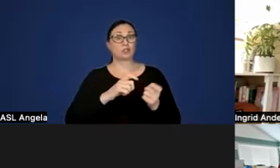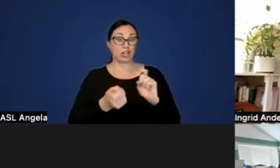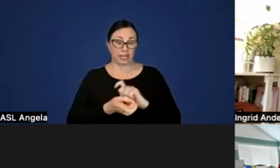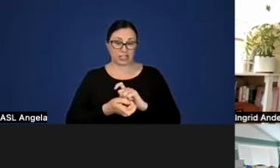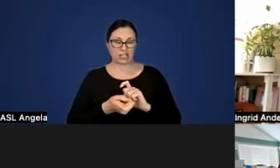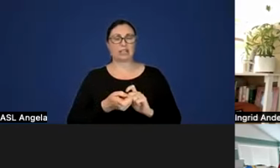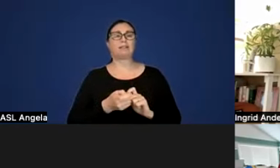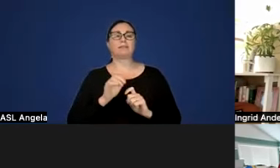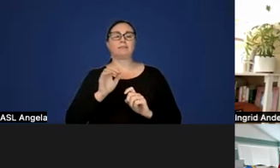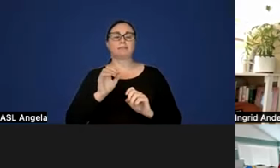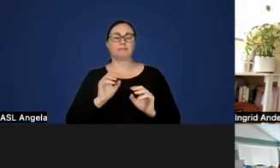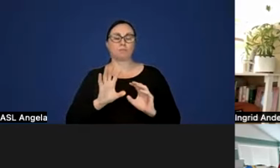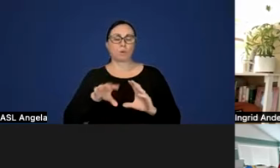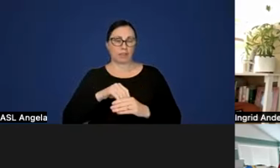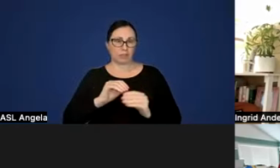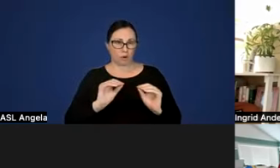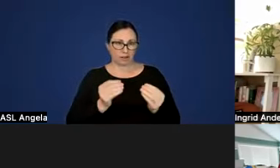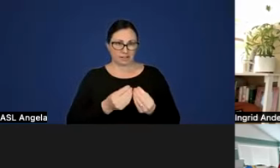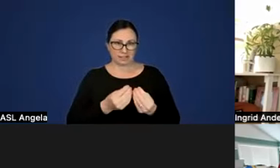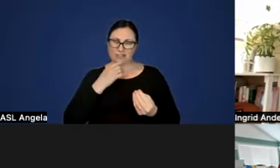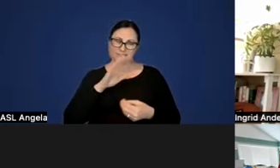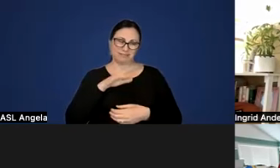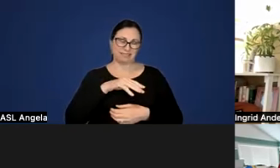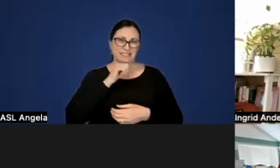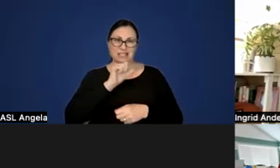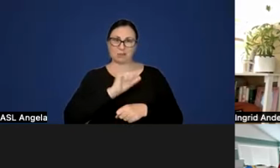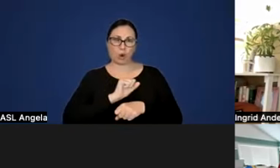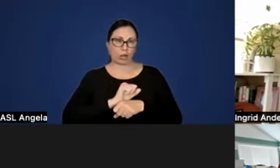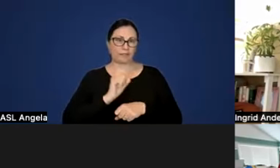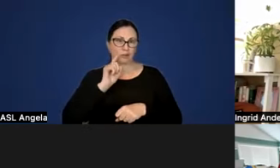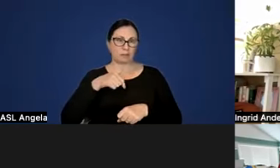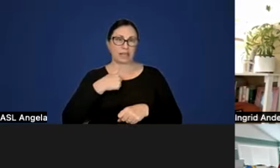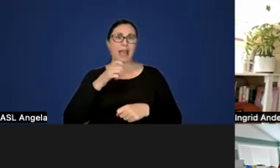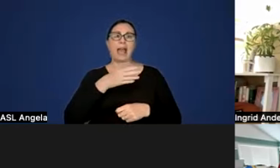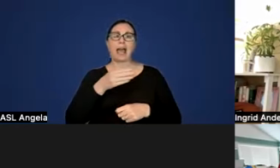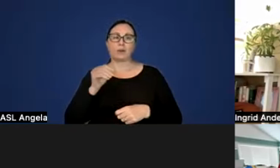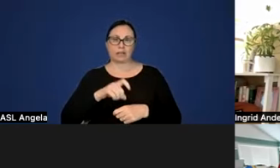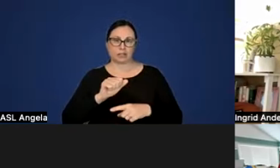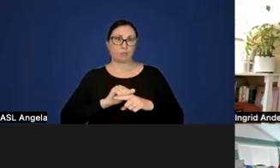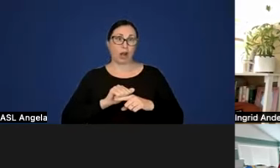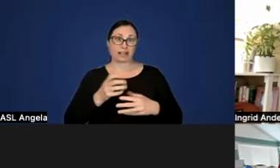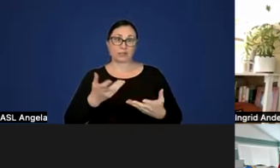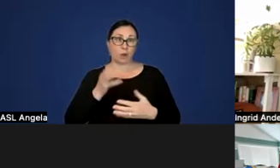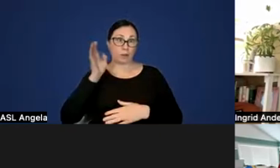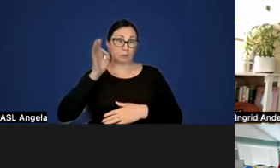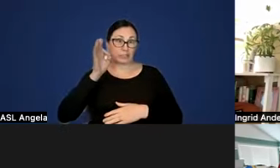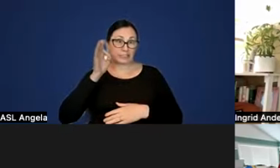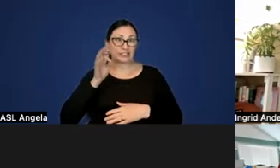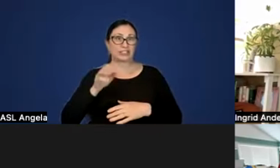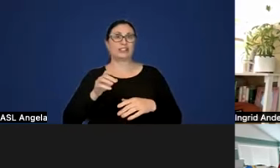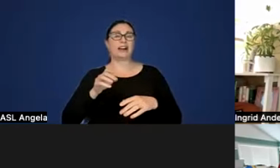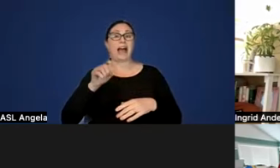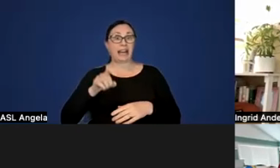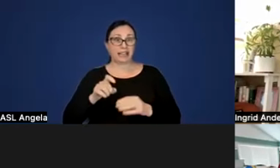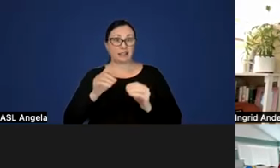saying, hey, this isn't working for me. And we need to practice what we preach. Like, I need more time off.